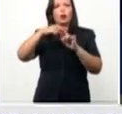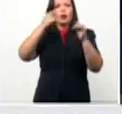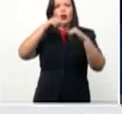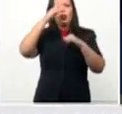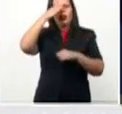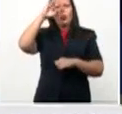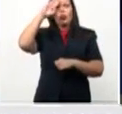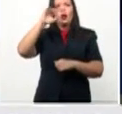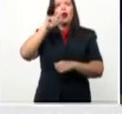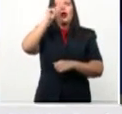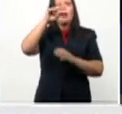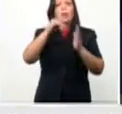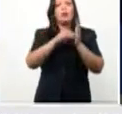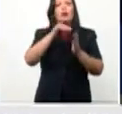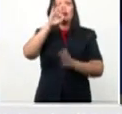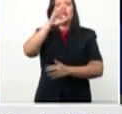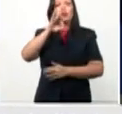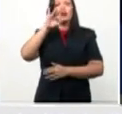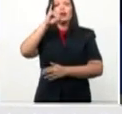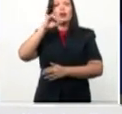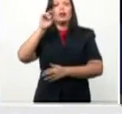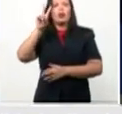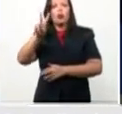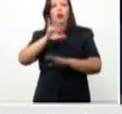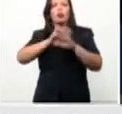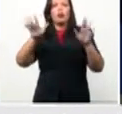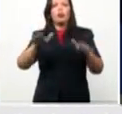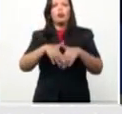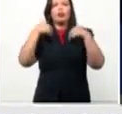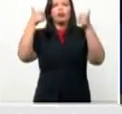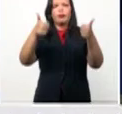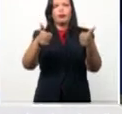1,862 patients have recovered. That is